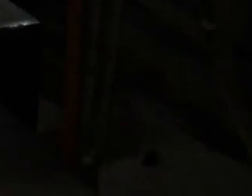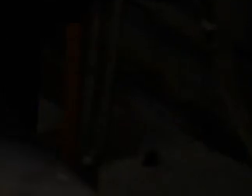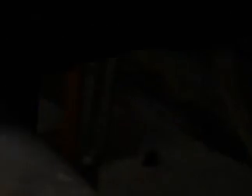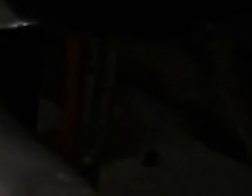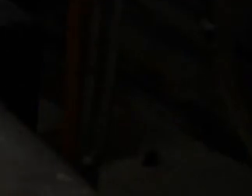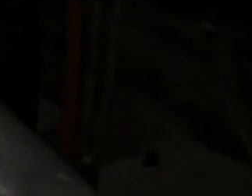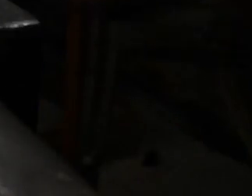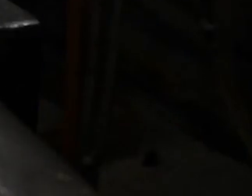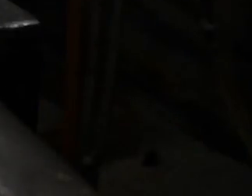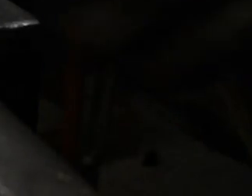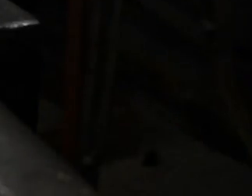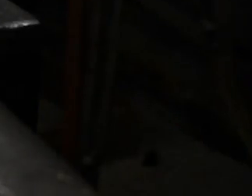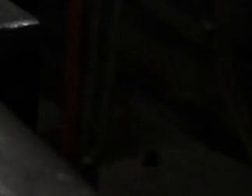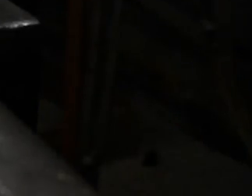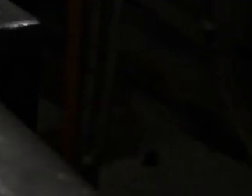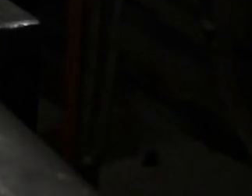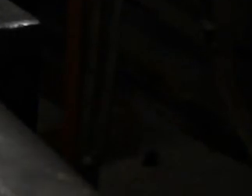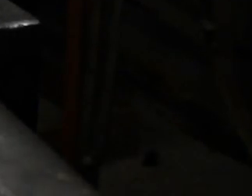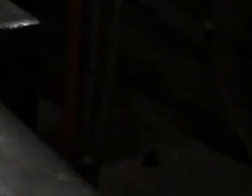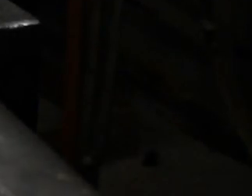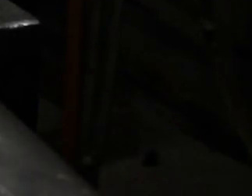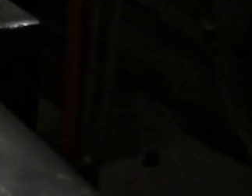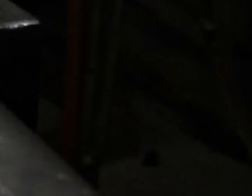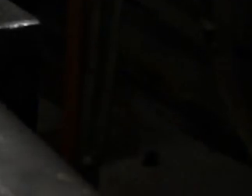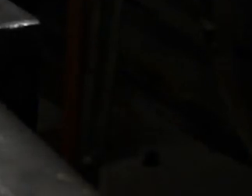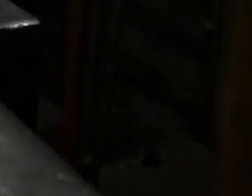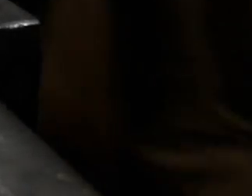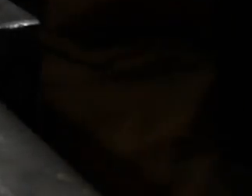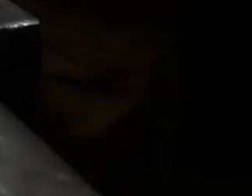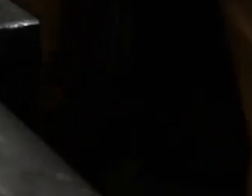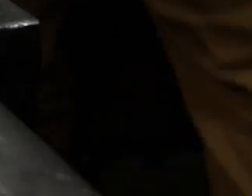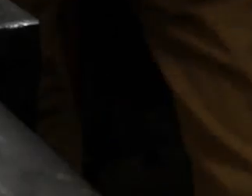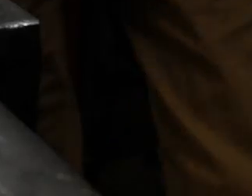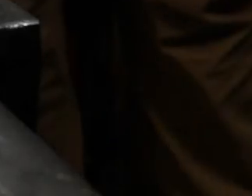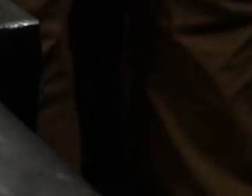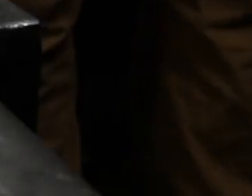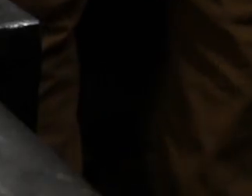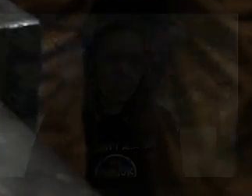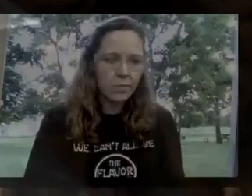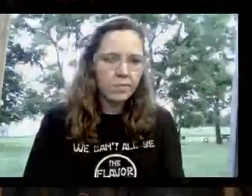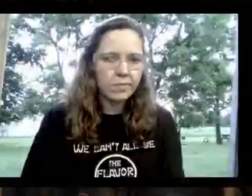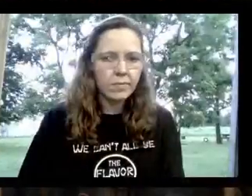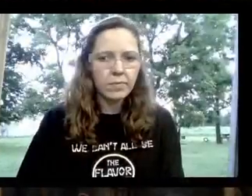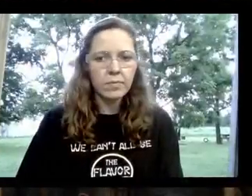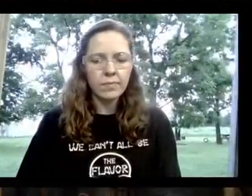wrought iron, because not all wrought iron is created equal.